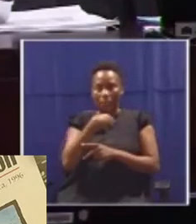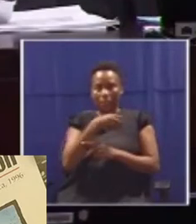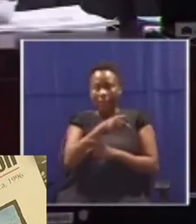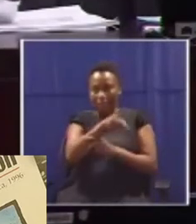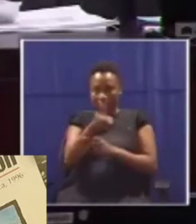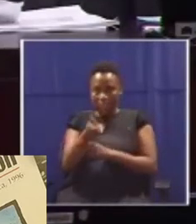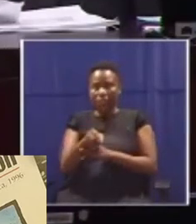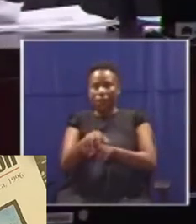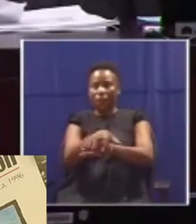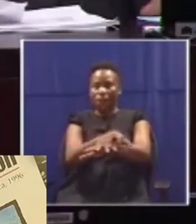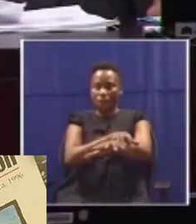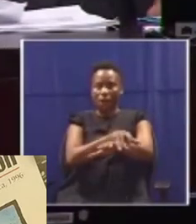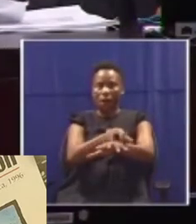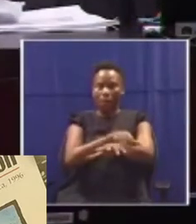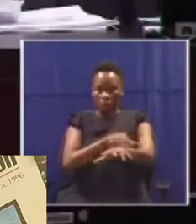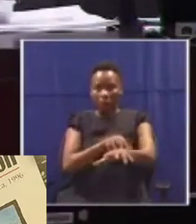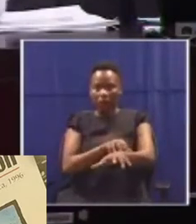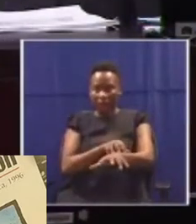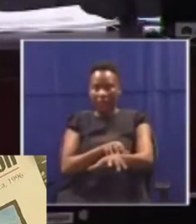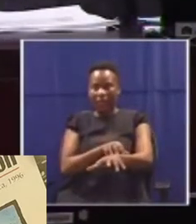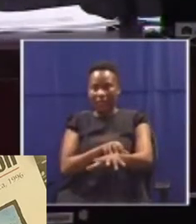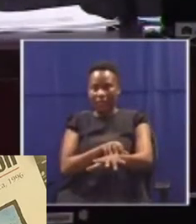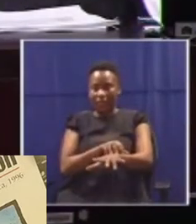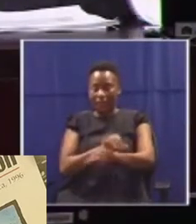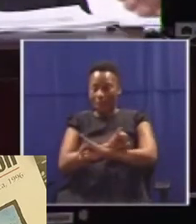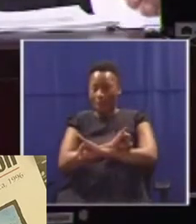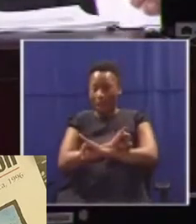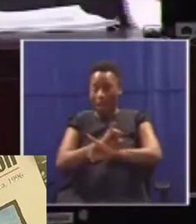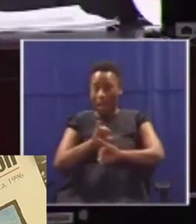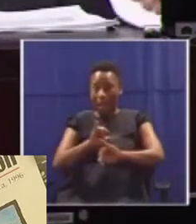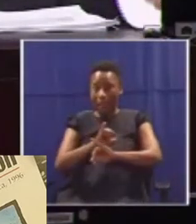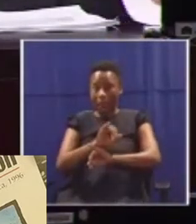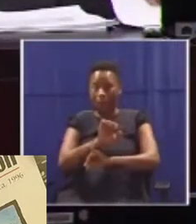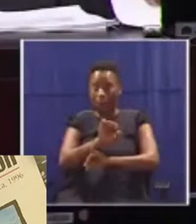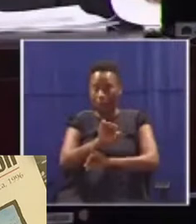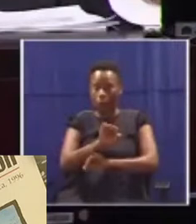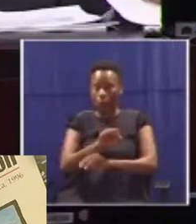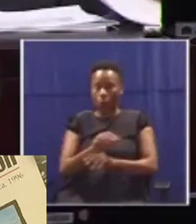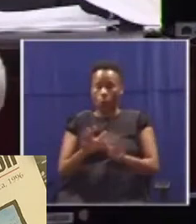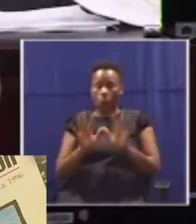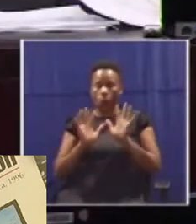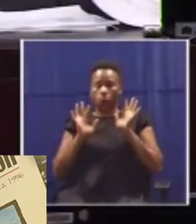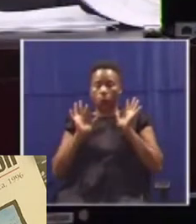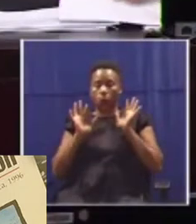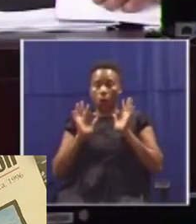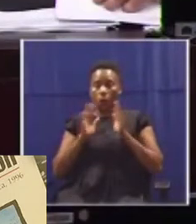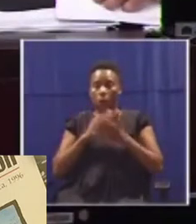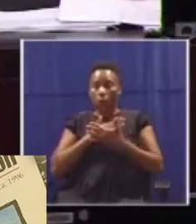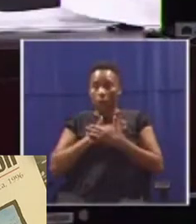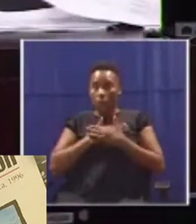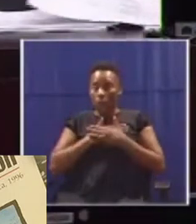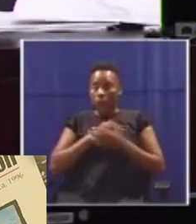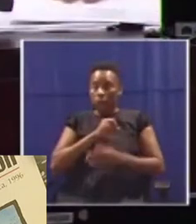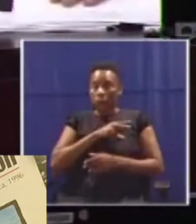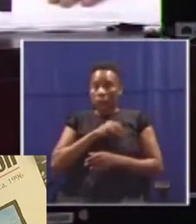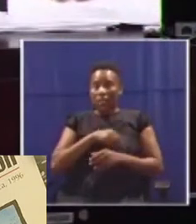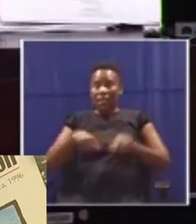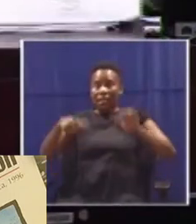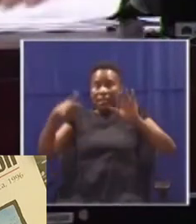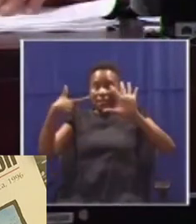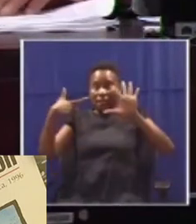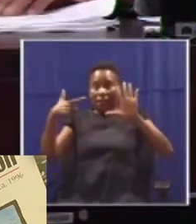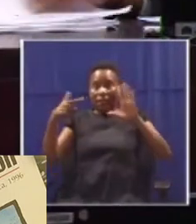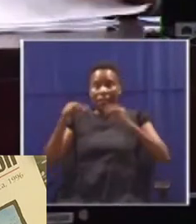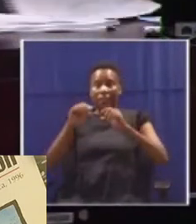who are working there. They are plied, very appalling. 7 dorpies, 1